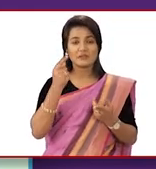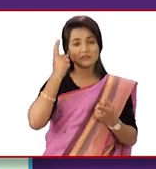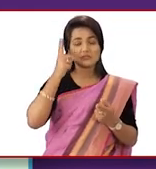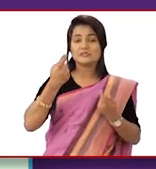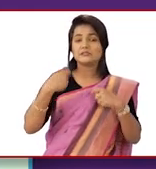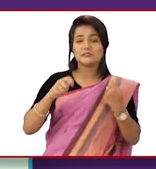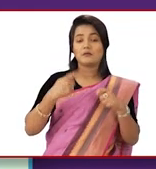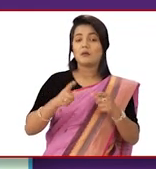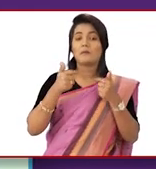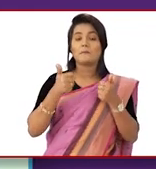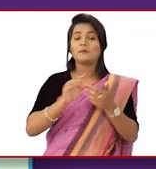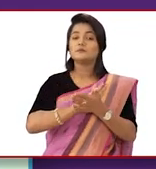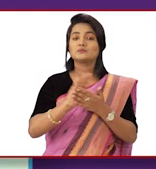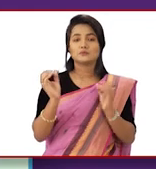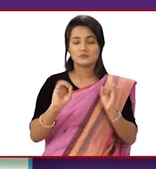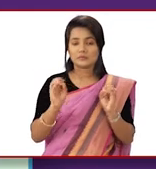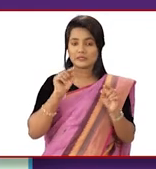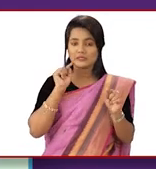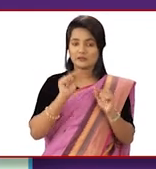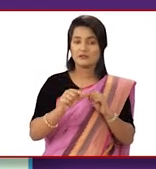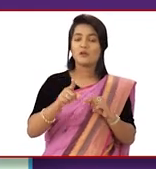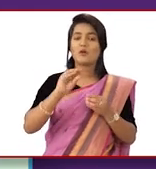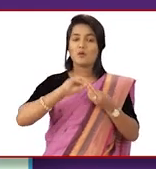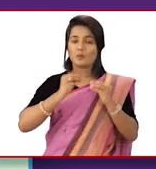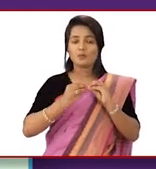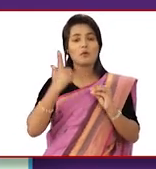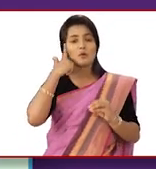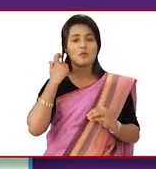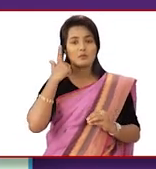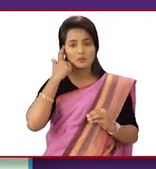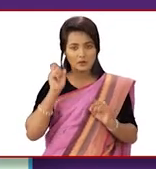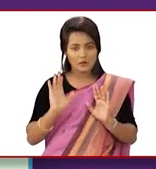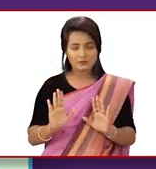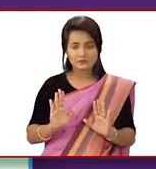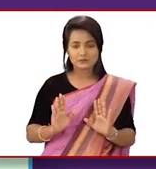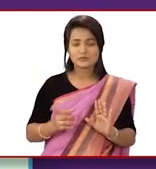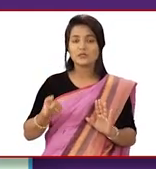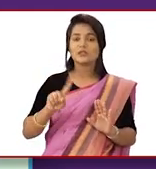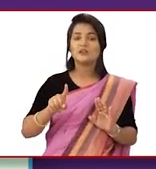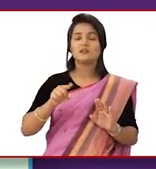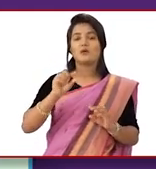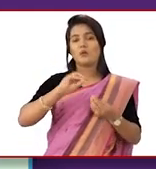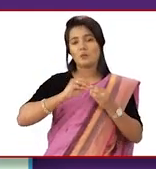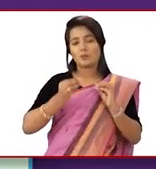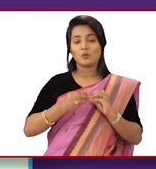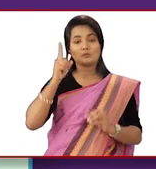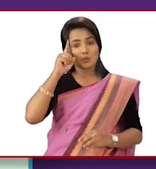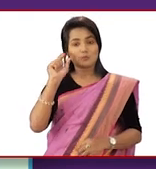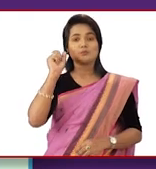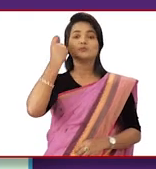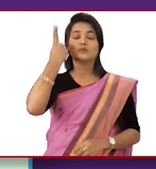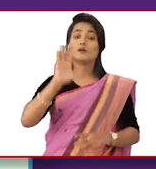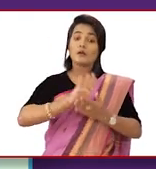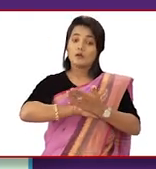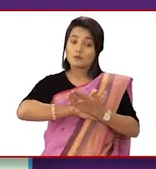trying to do something. It's usually because of lack of information or lack of understanding.